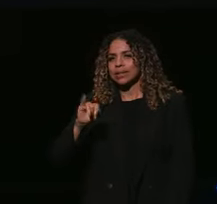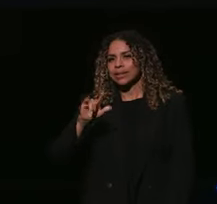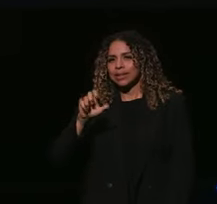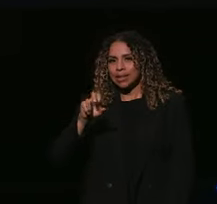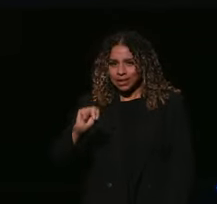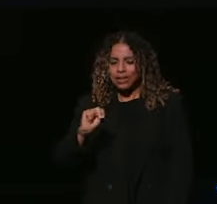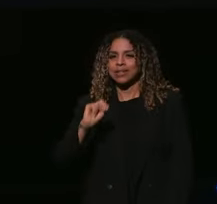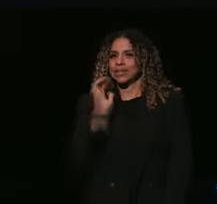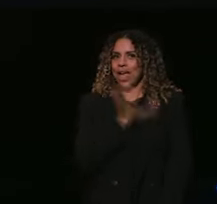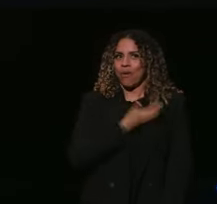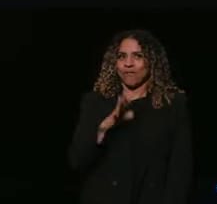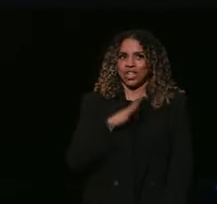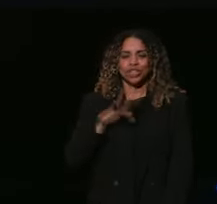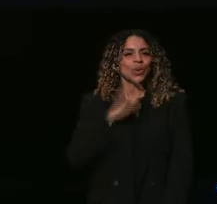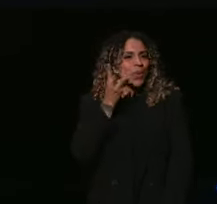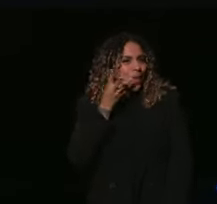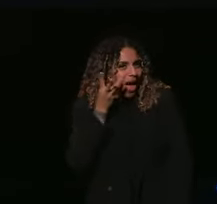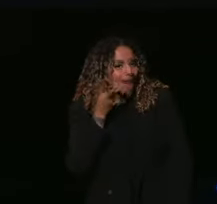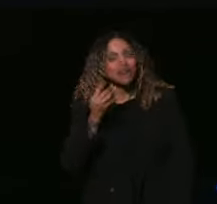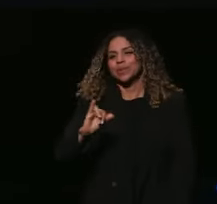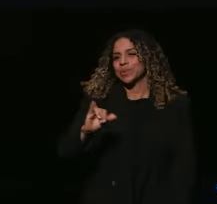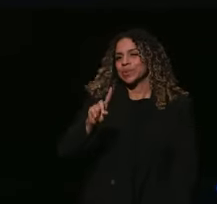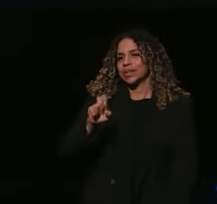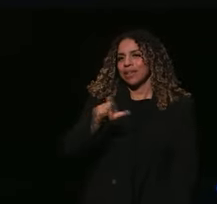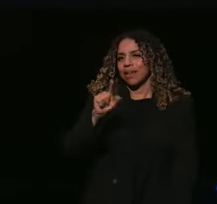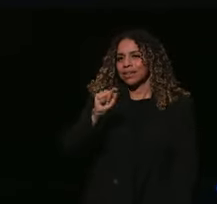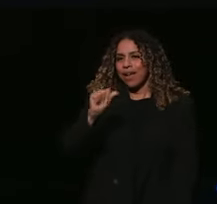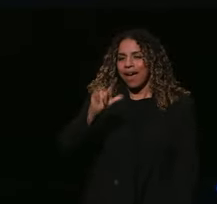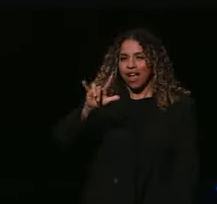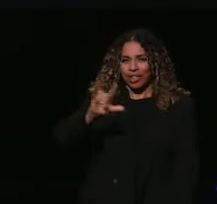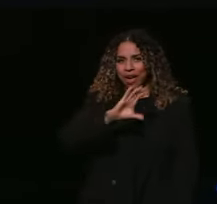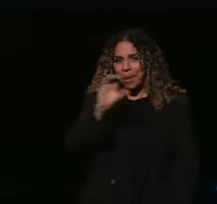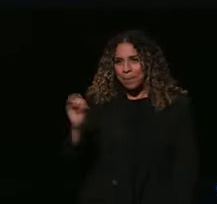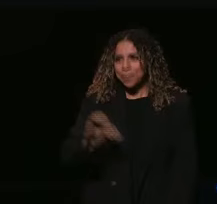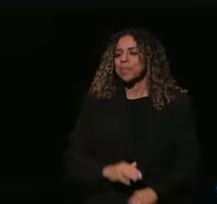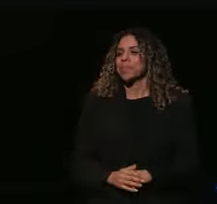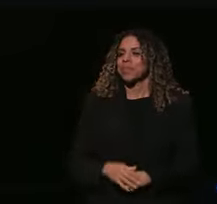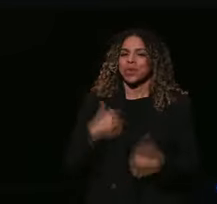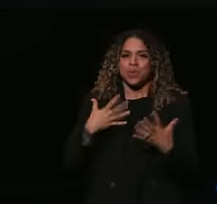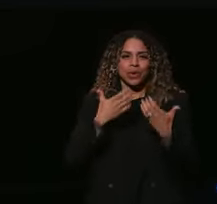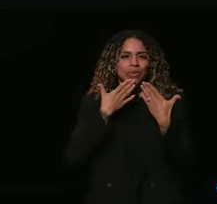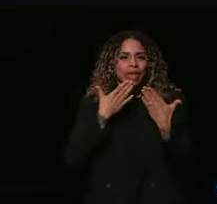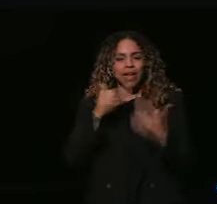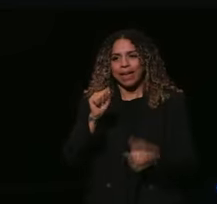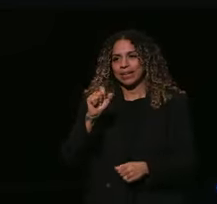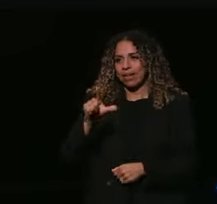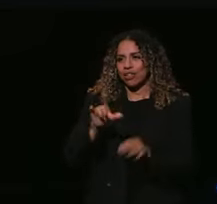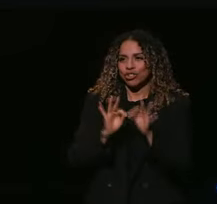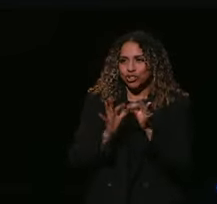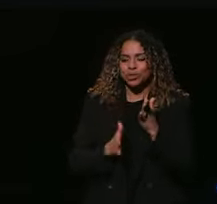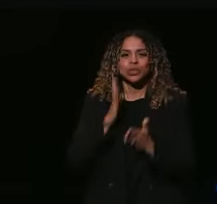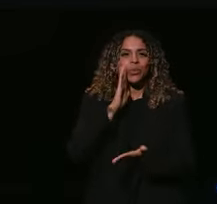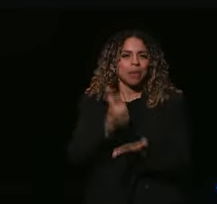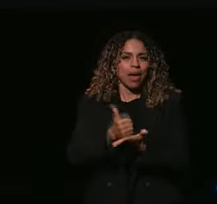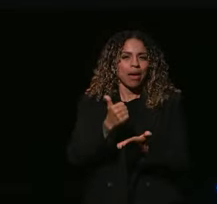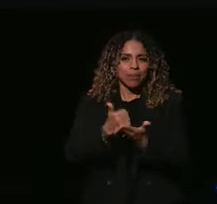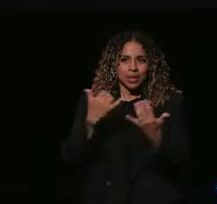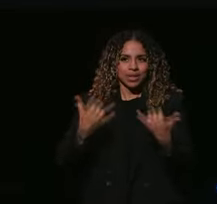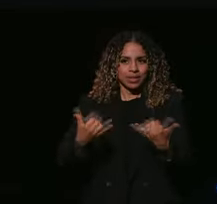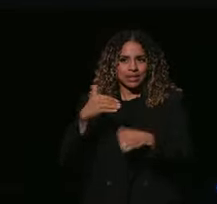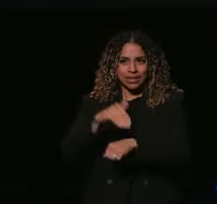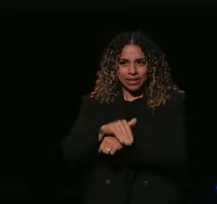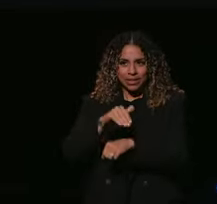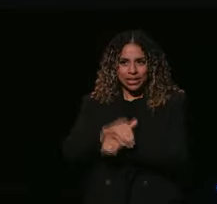Pictures' official wines, and Delta Airlines. I would like to thank our ASL interpreters who will be assisting us